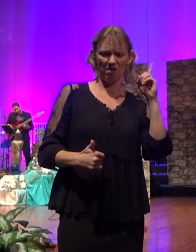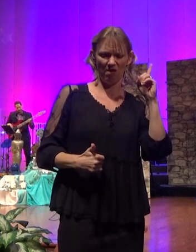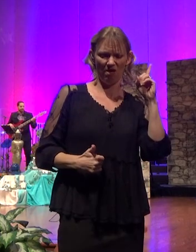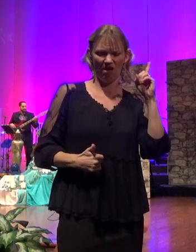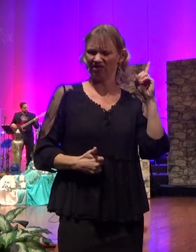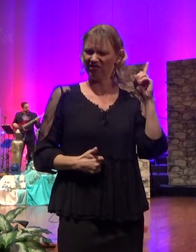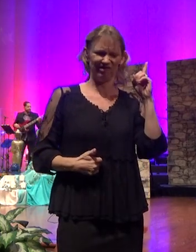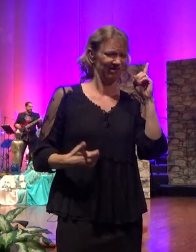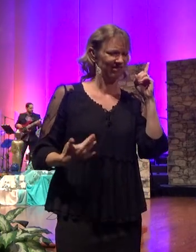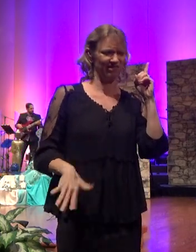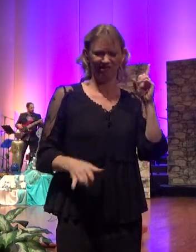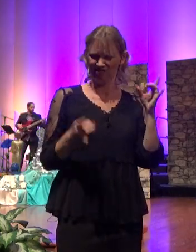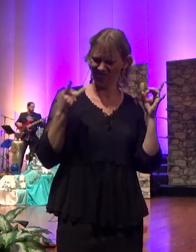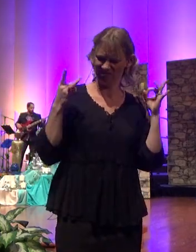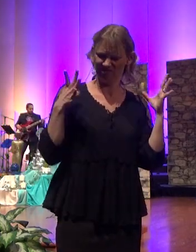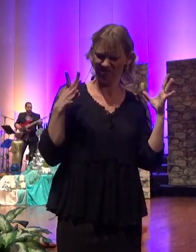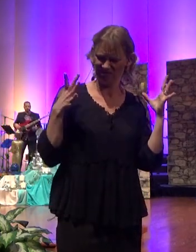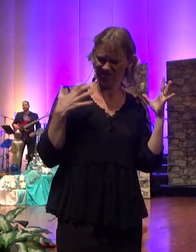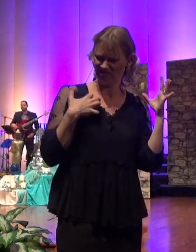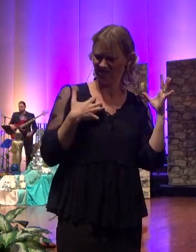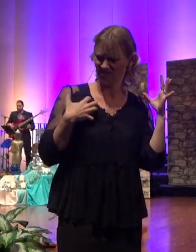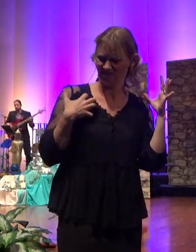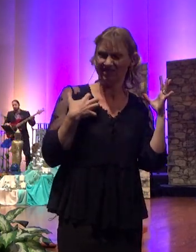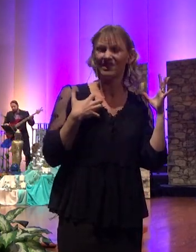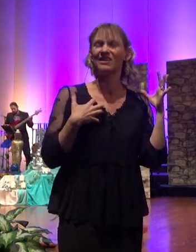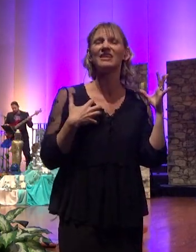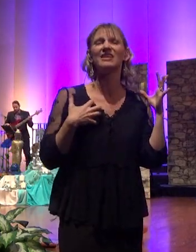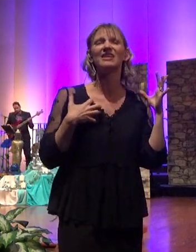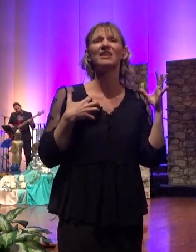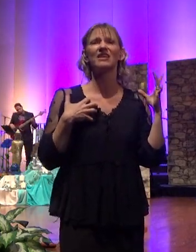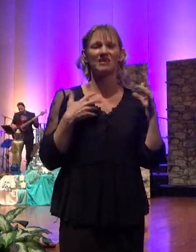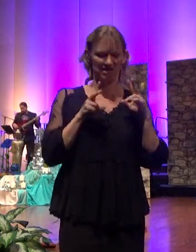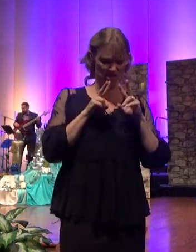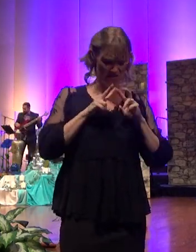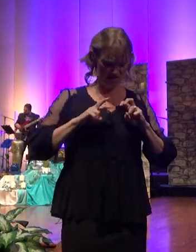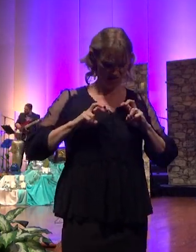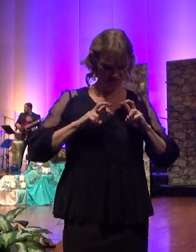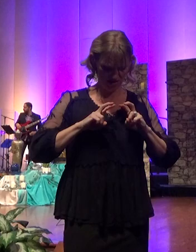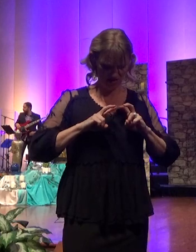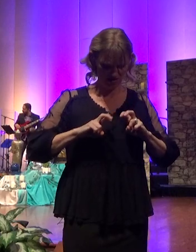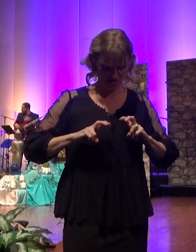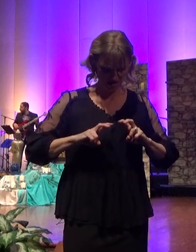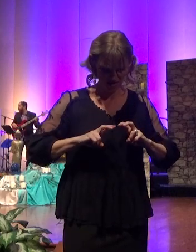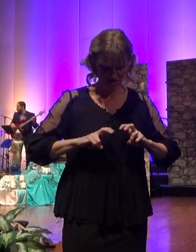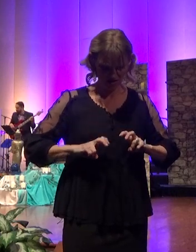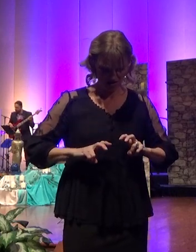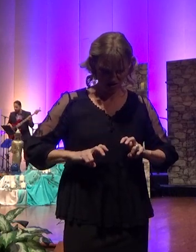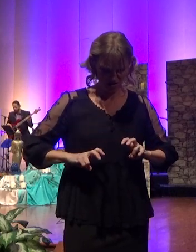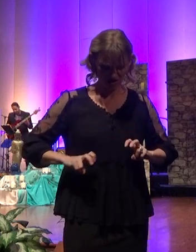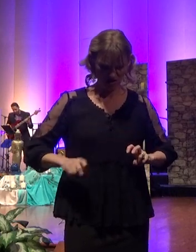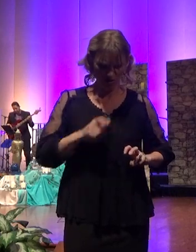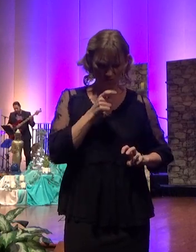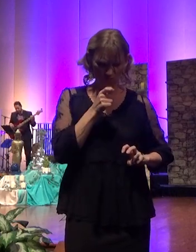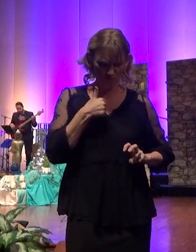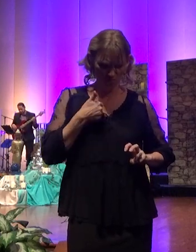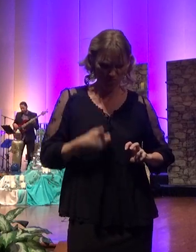Such a disgrace to look inside at what I